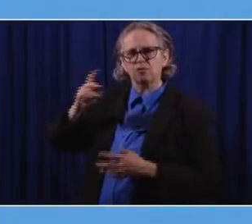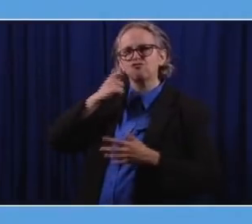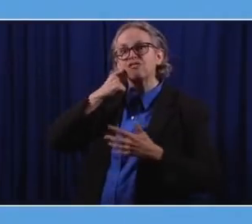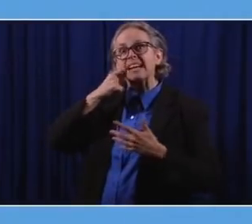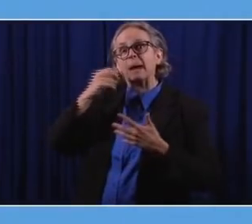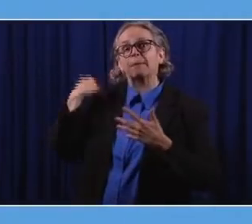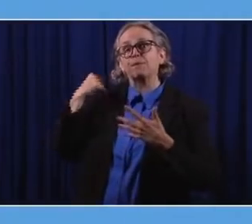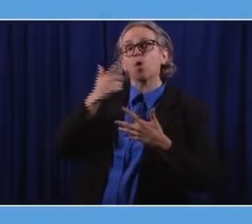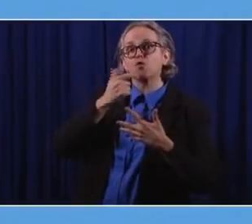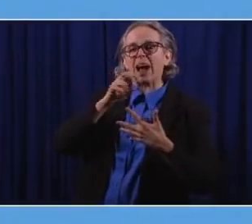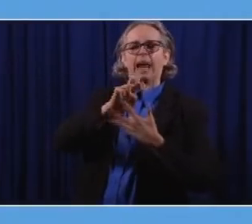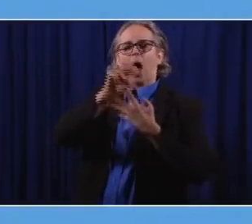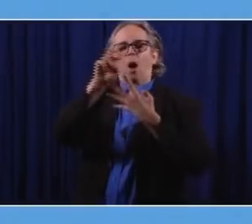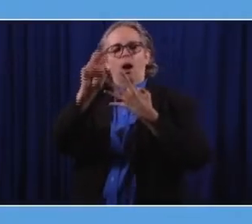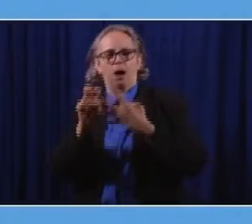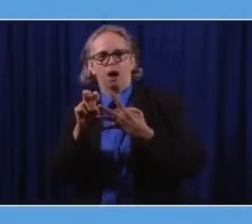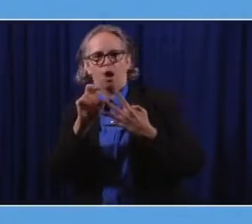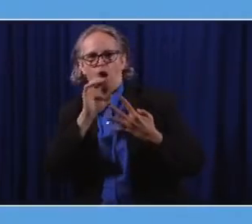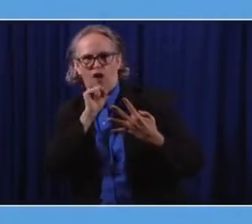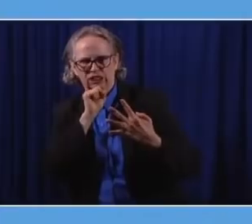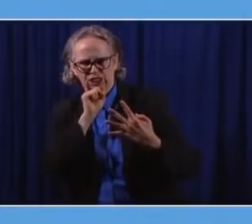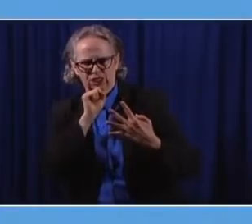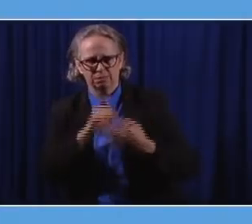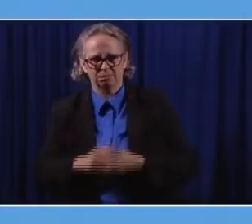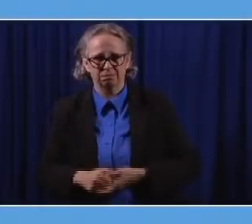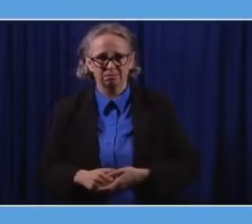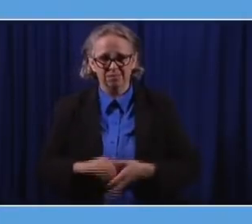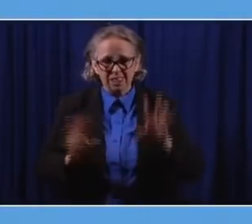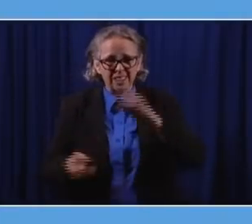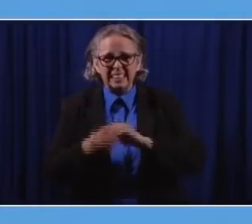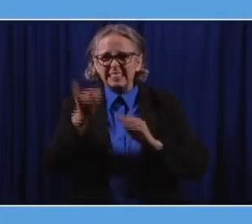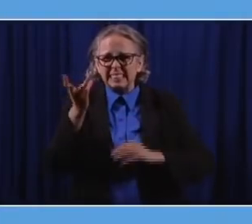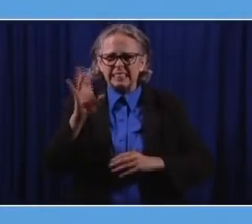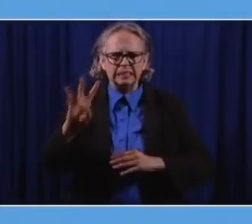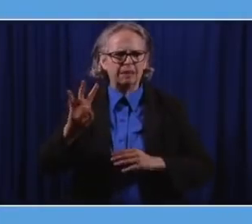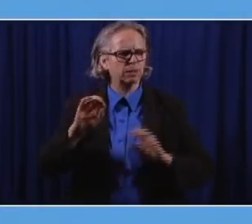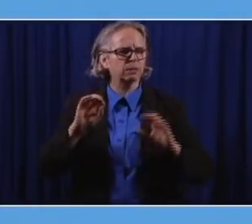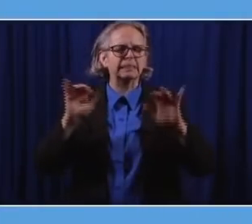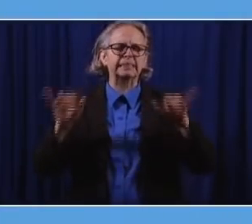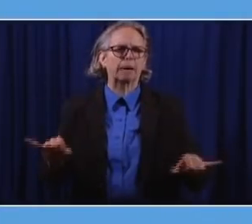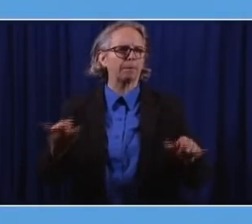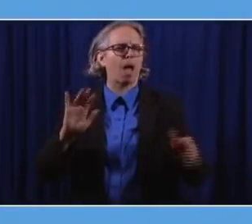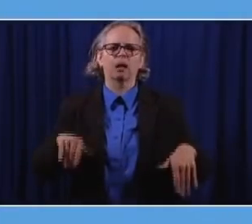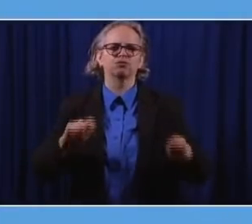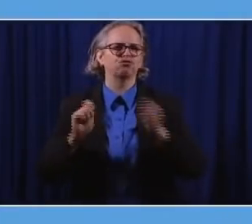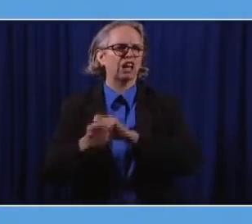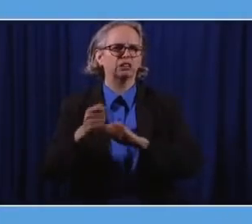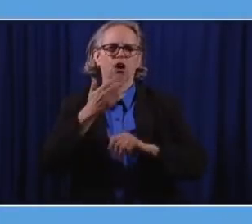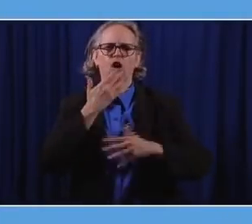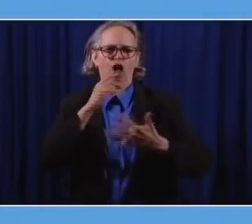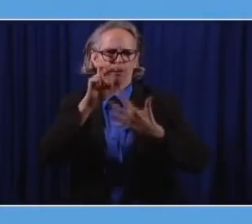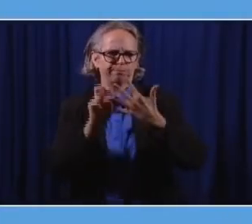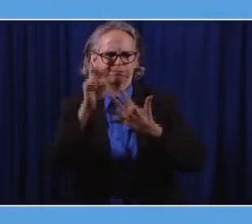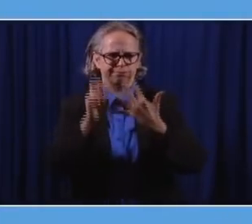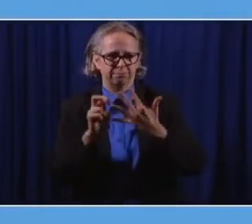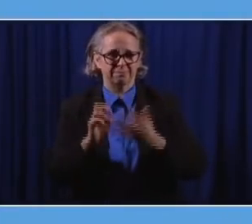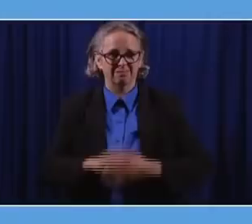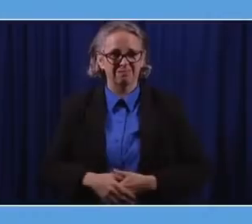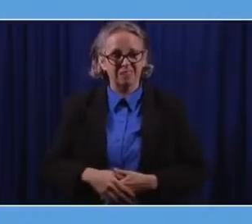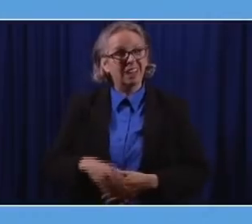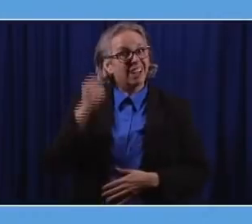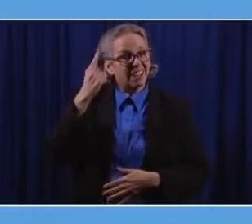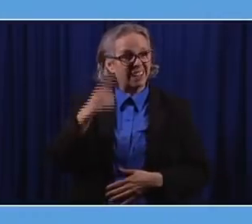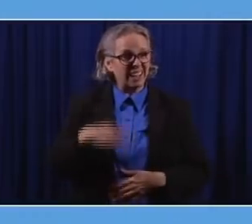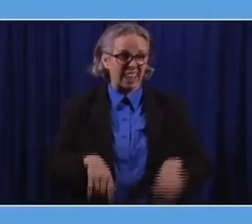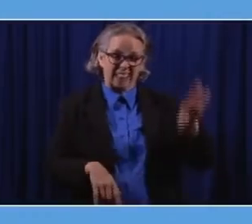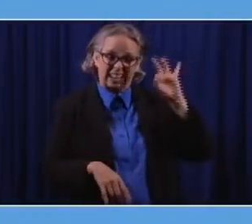67 counties remained at the same level. The greatest movement was 9 counties moving from yellow to orange. Although we have seen